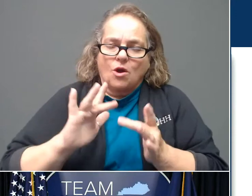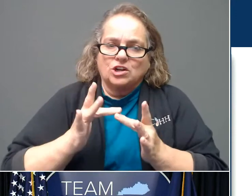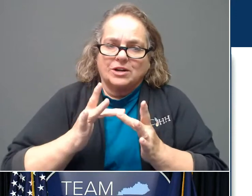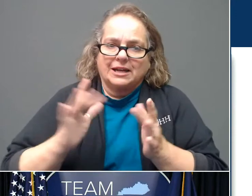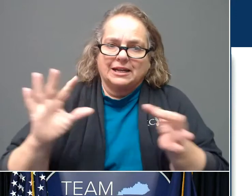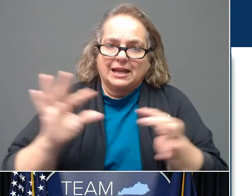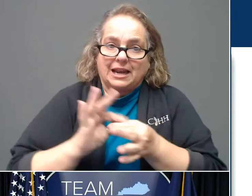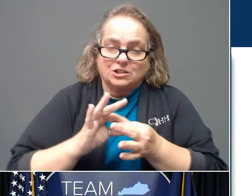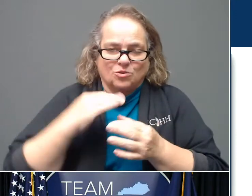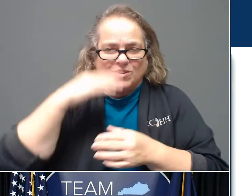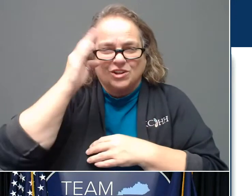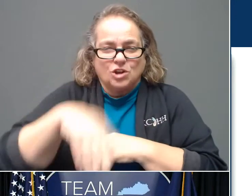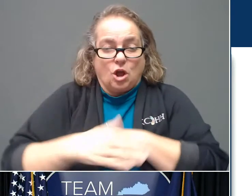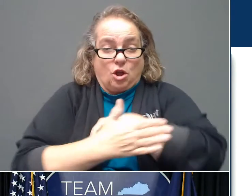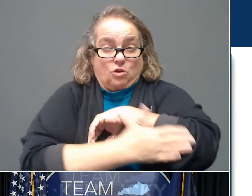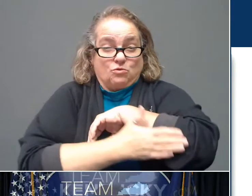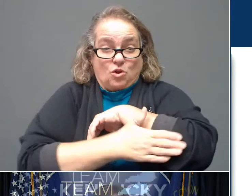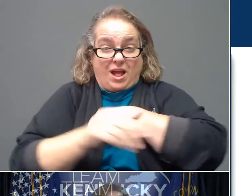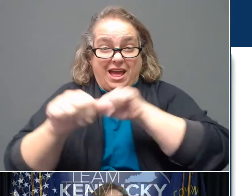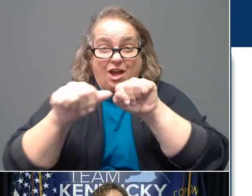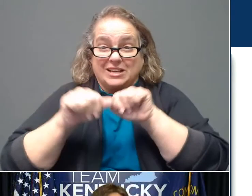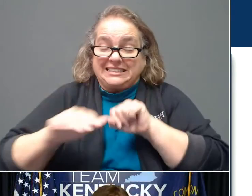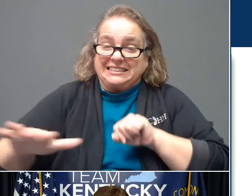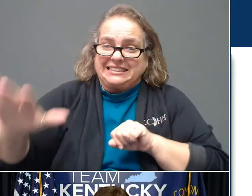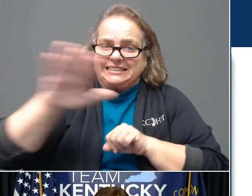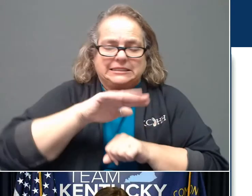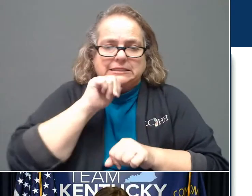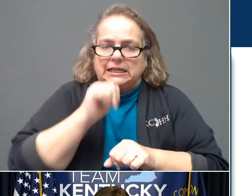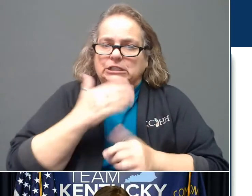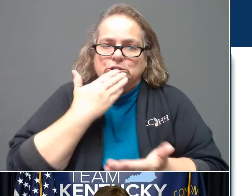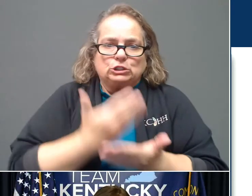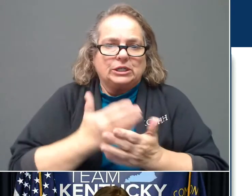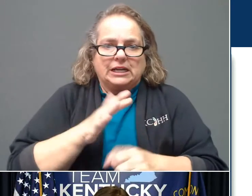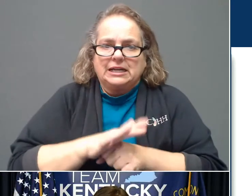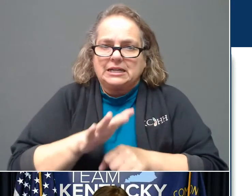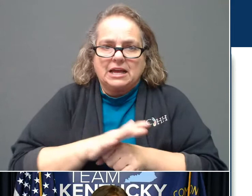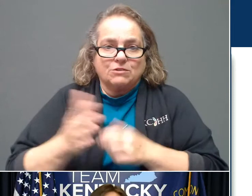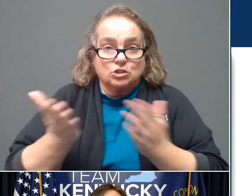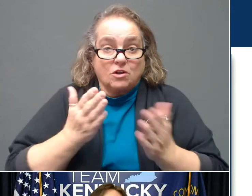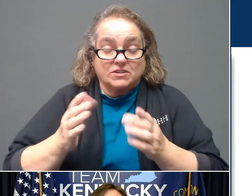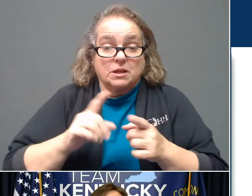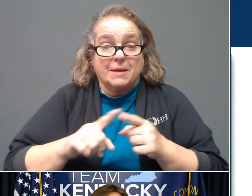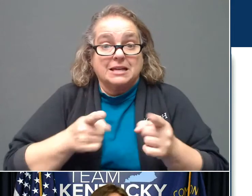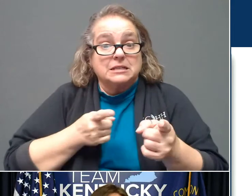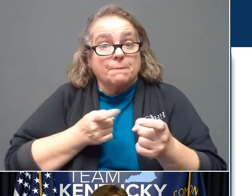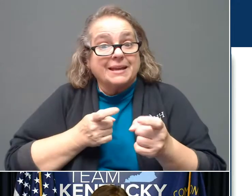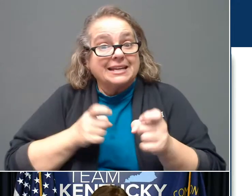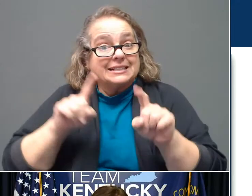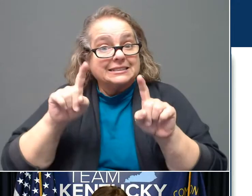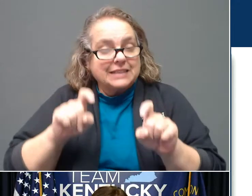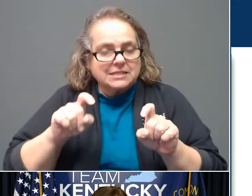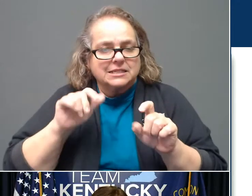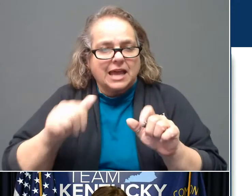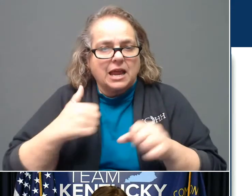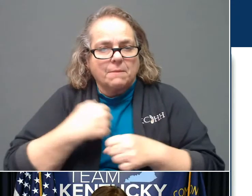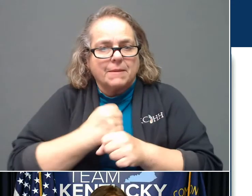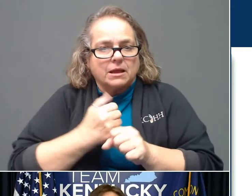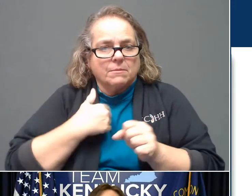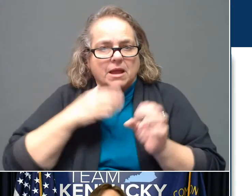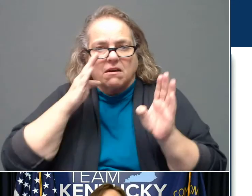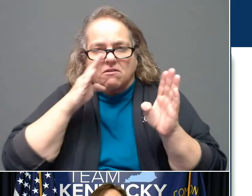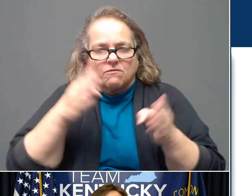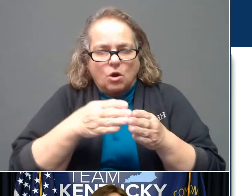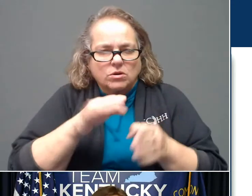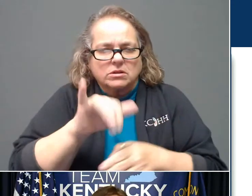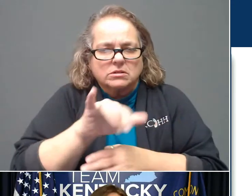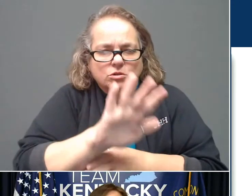adequate internet services, and that speed test will narrow our focus so that we can prioritize those communities.